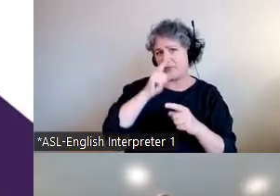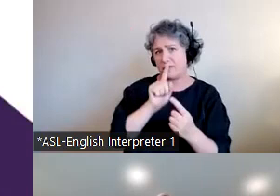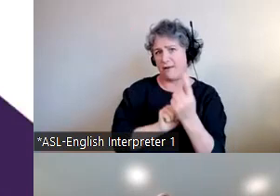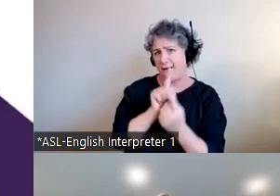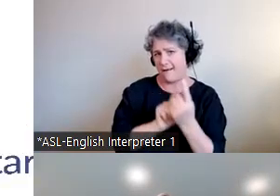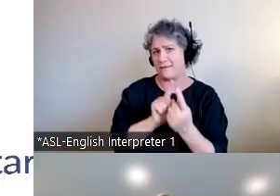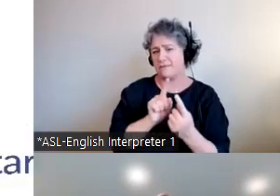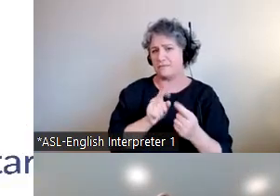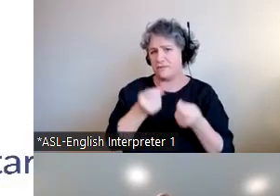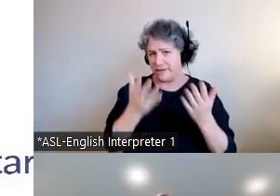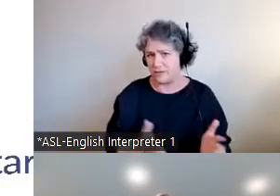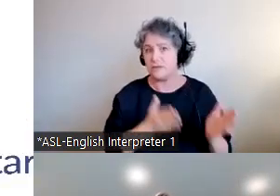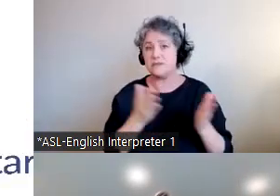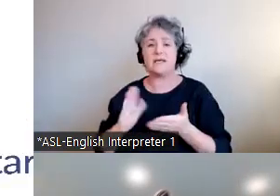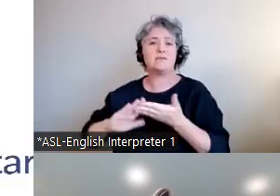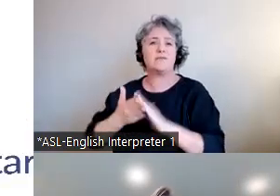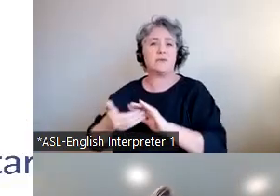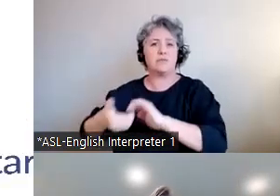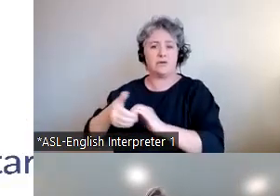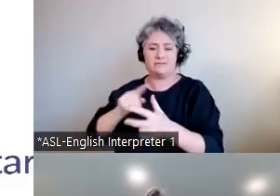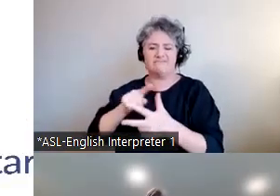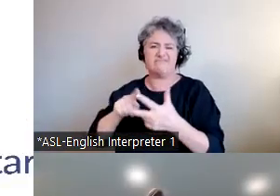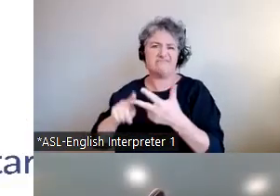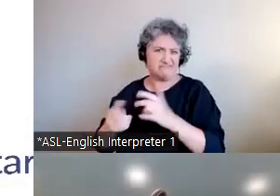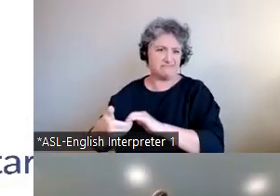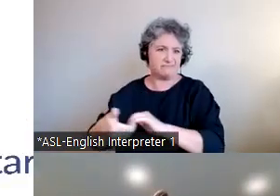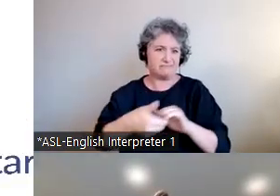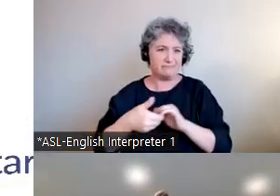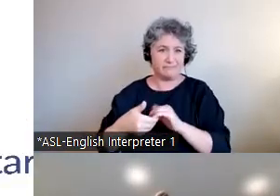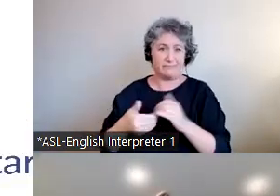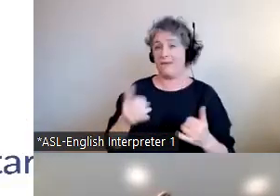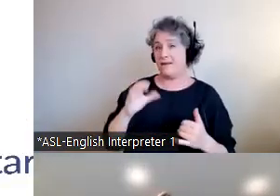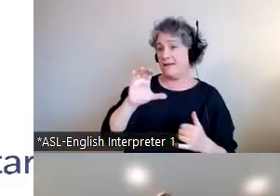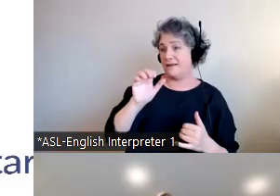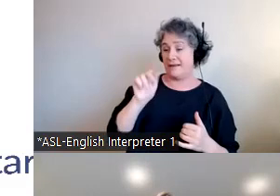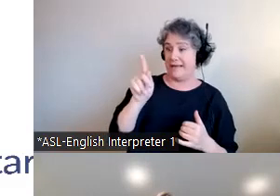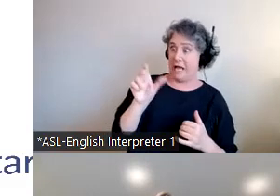partners. I am going to ask Karen from CLEO to